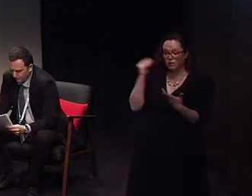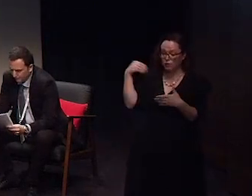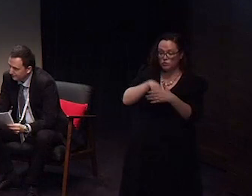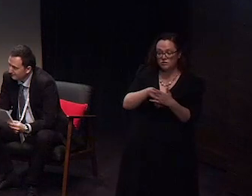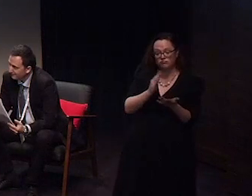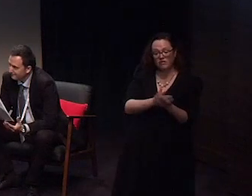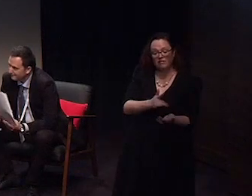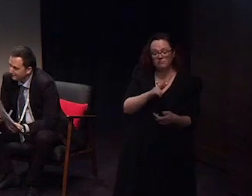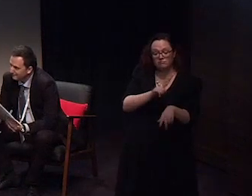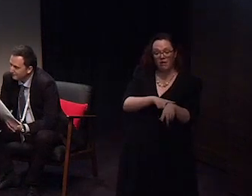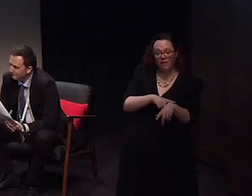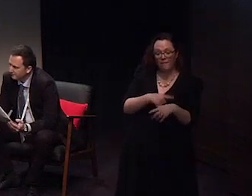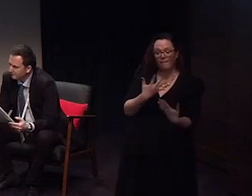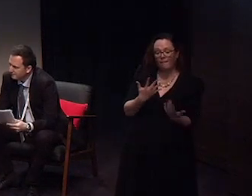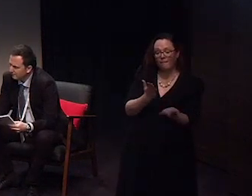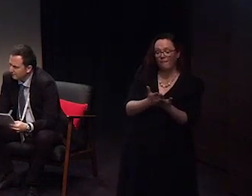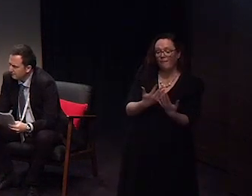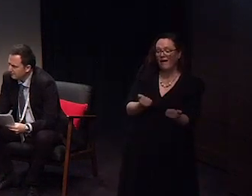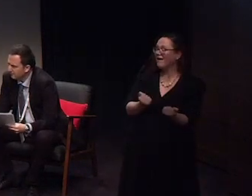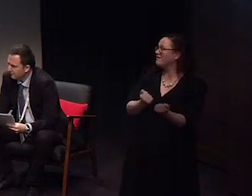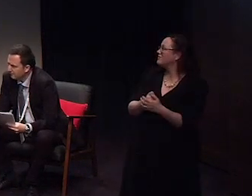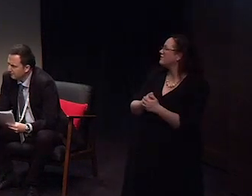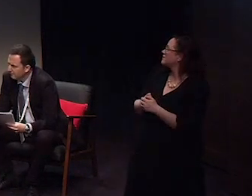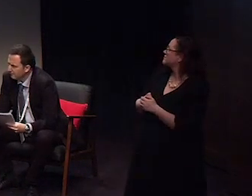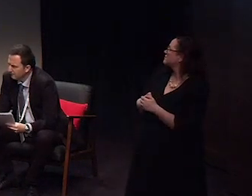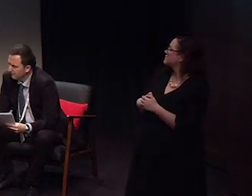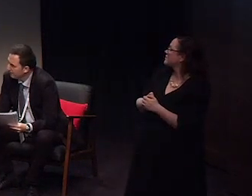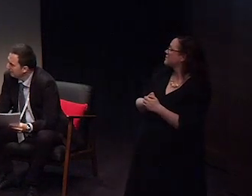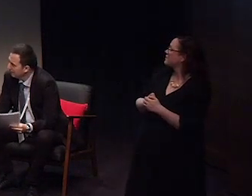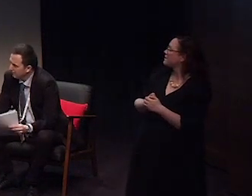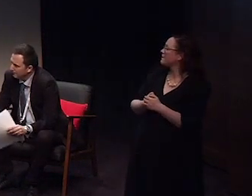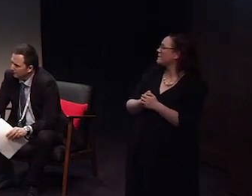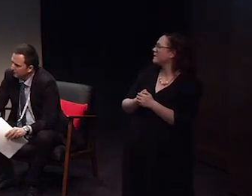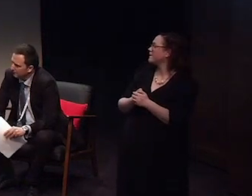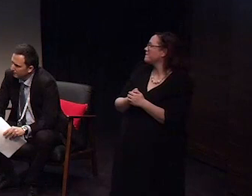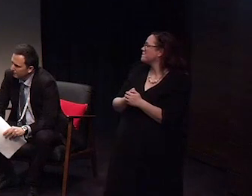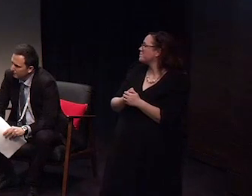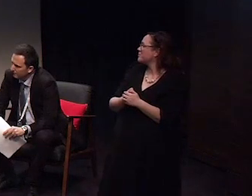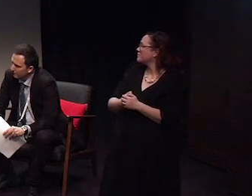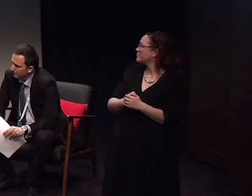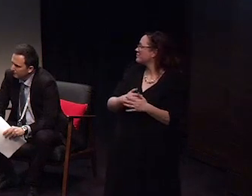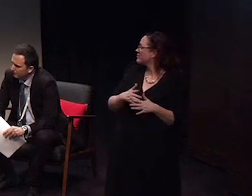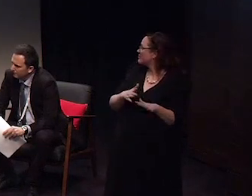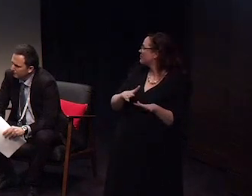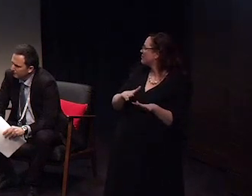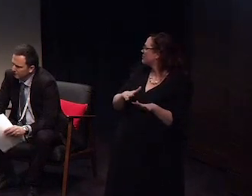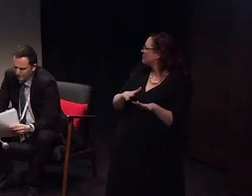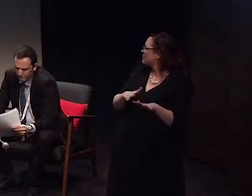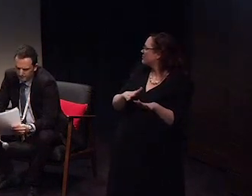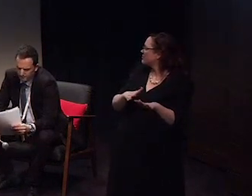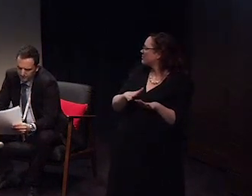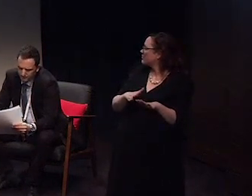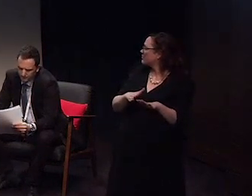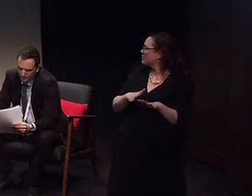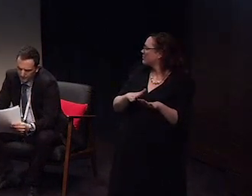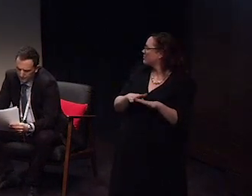at the Central. And an improvement of the quality of the cardiac massage given by the bystander was also noted